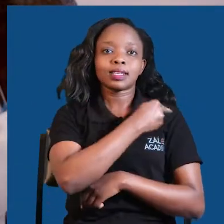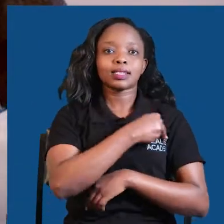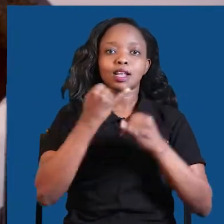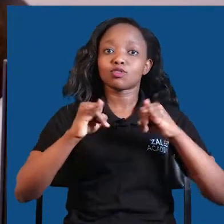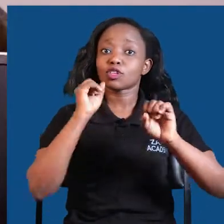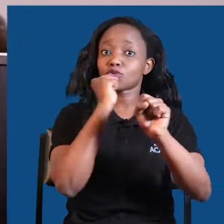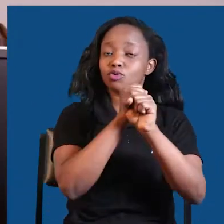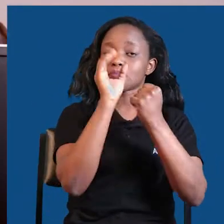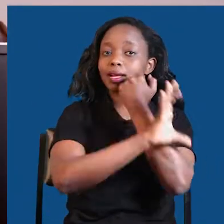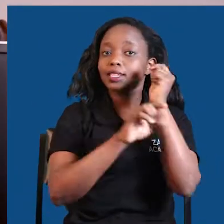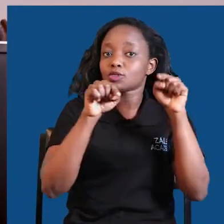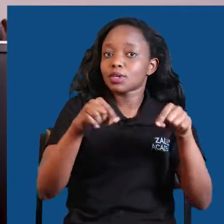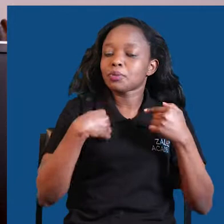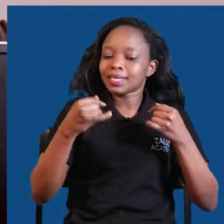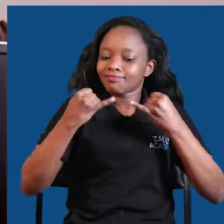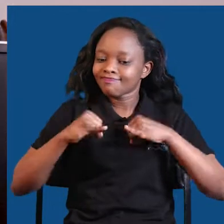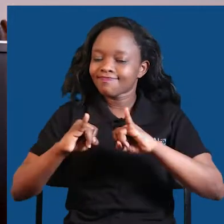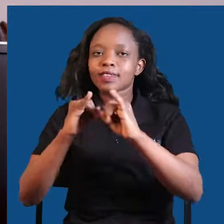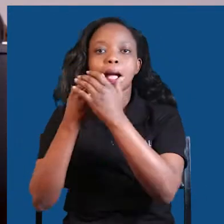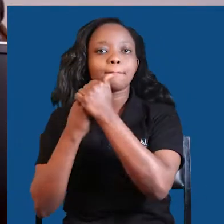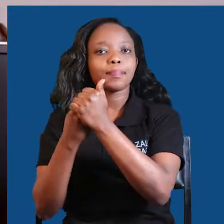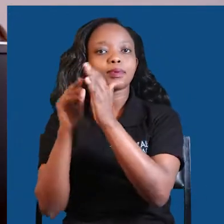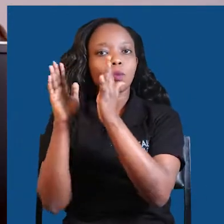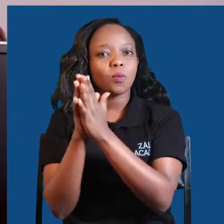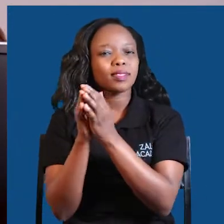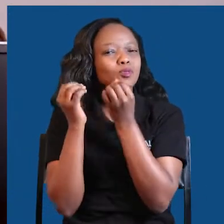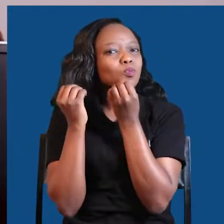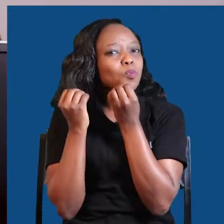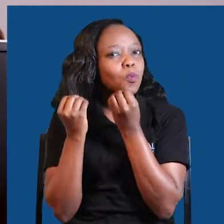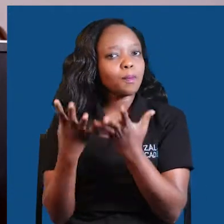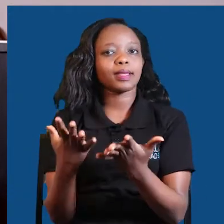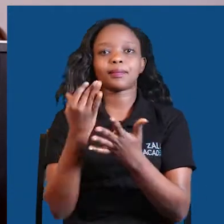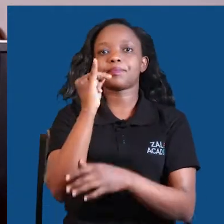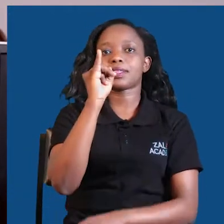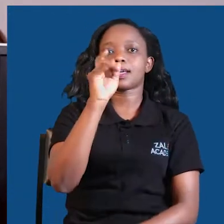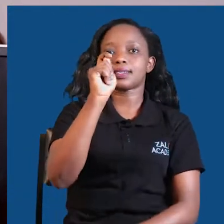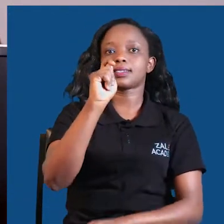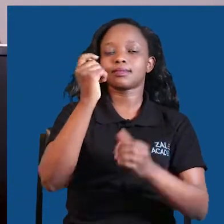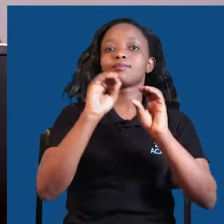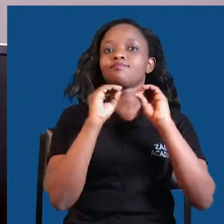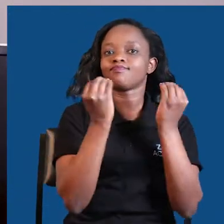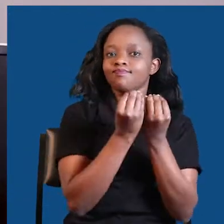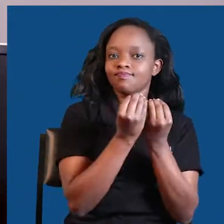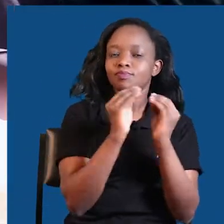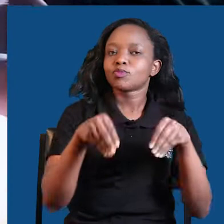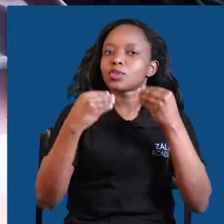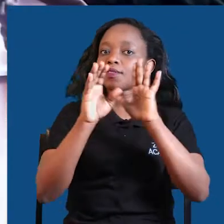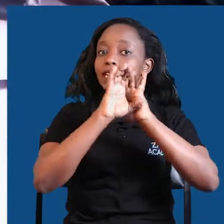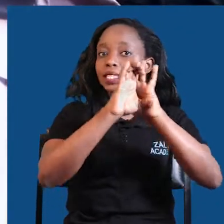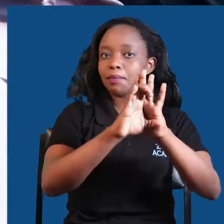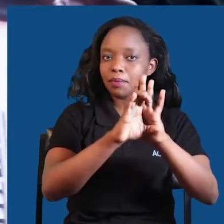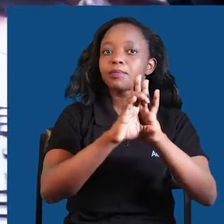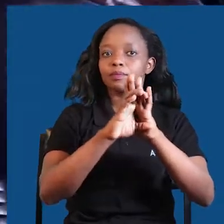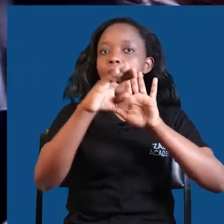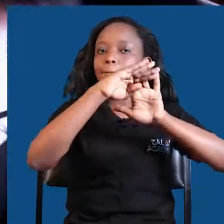is trying to do in the country today is we are trying to partner with so many IT companies. Just to